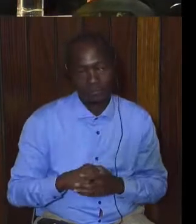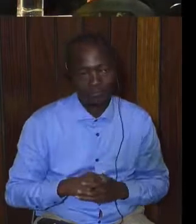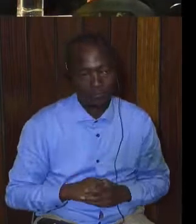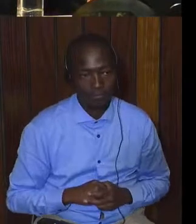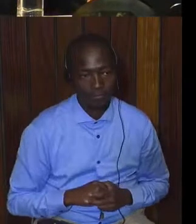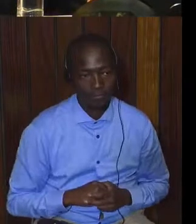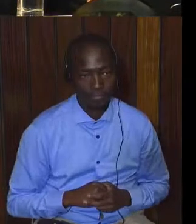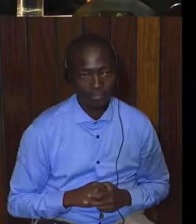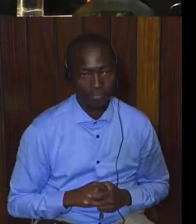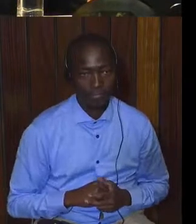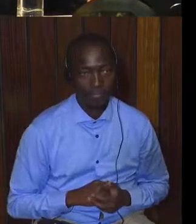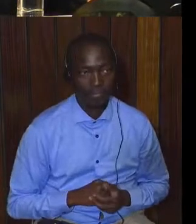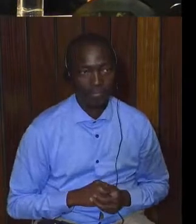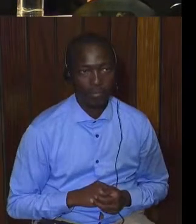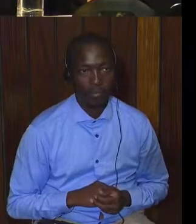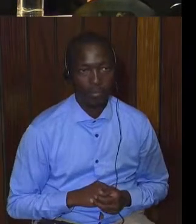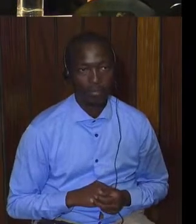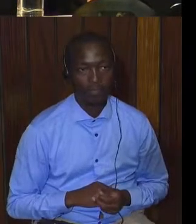And then